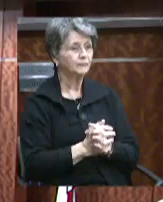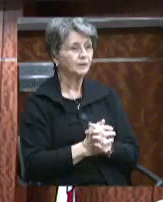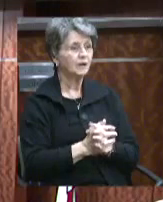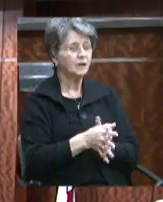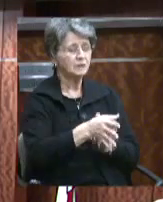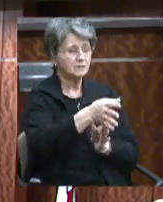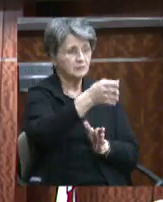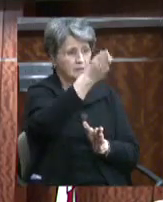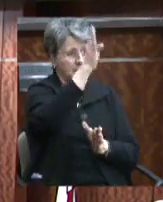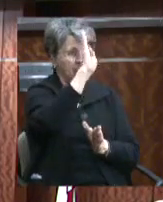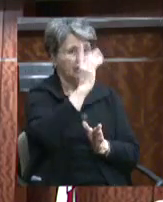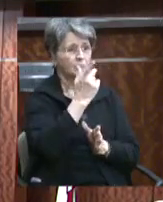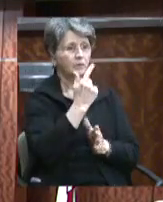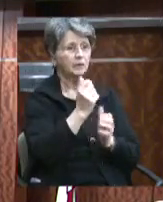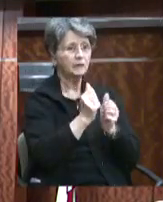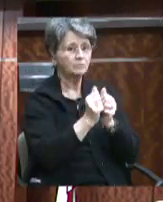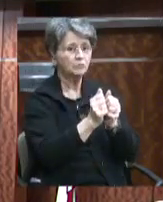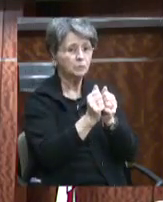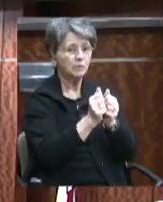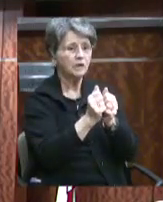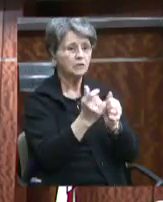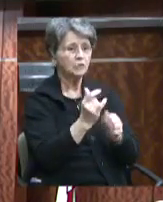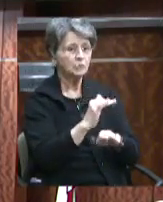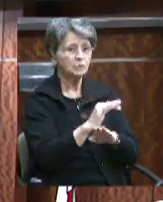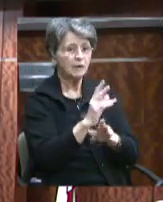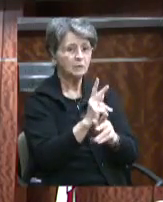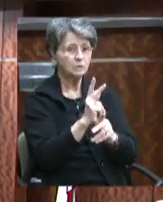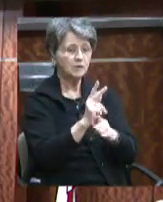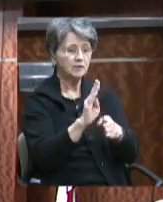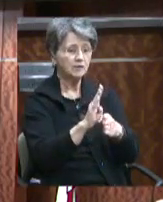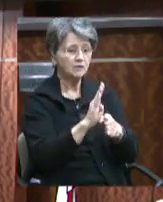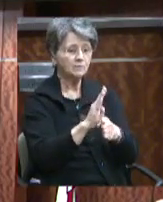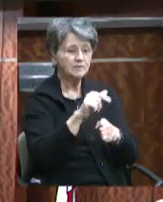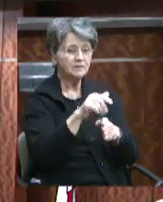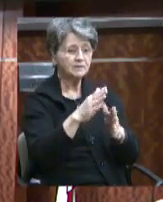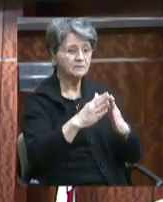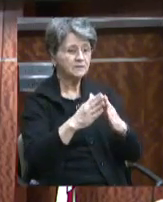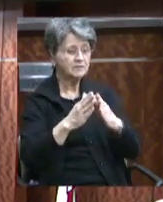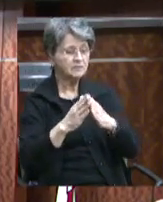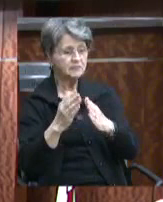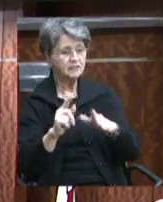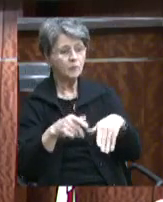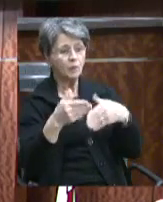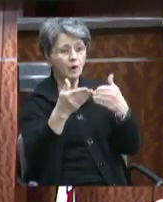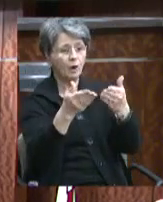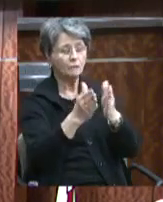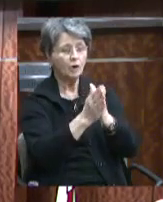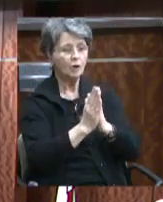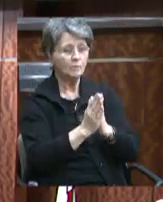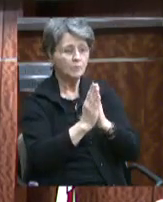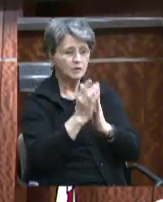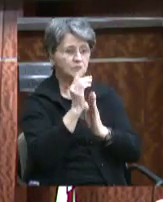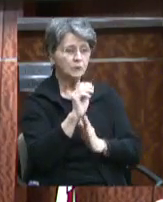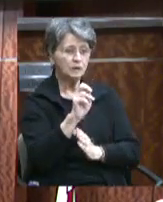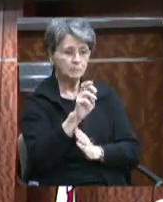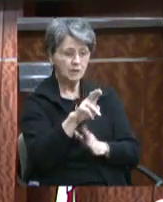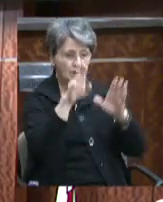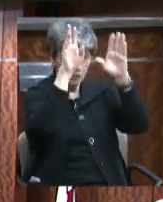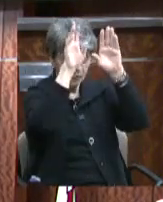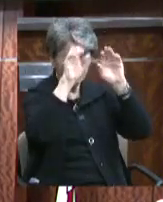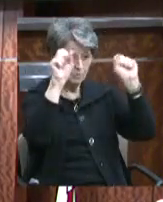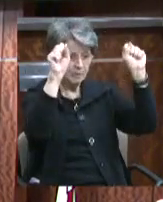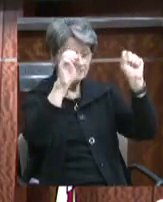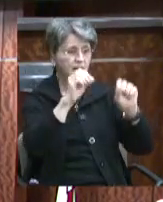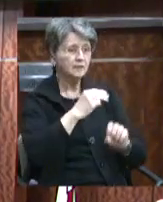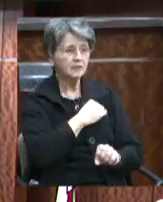Almighty God, we gather this evening on the business of this city. We offer up prayer for our mayor, for the president,